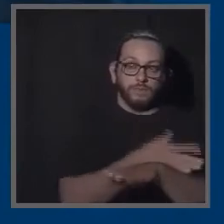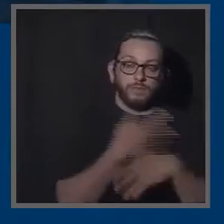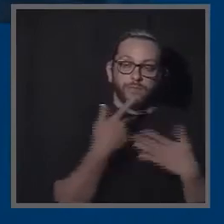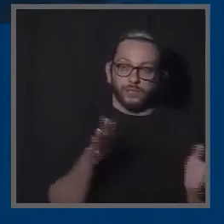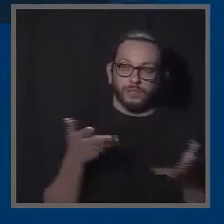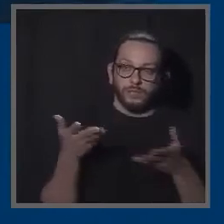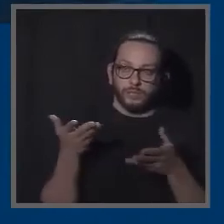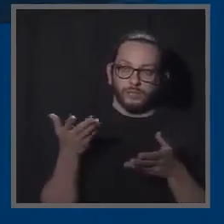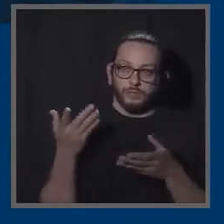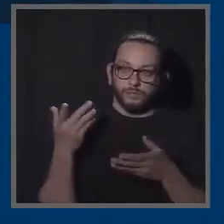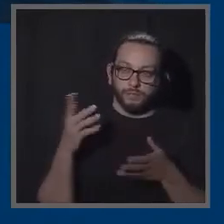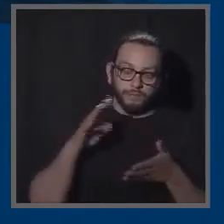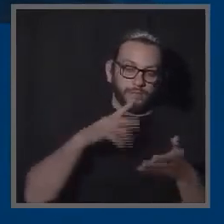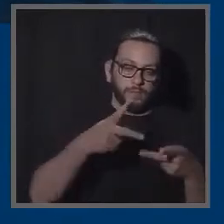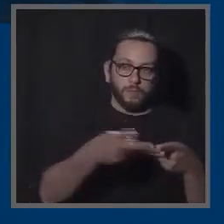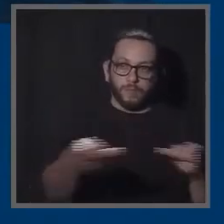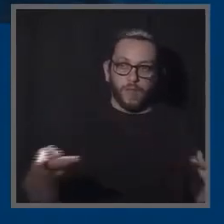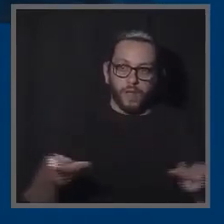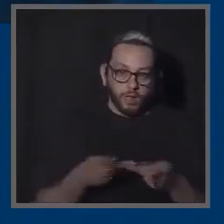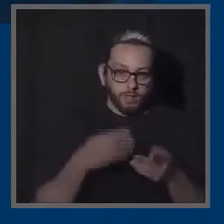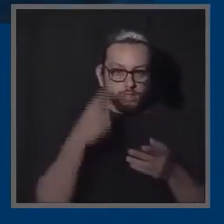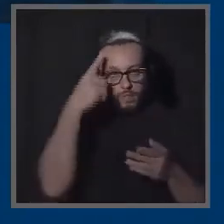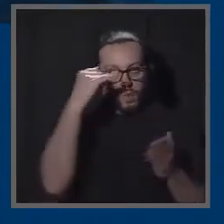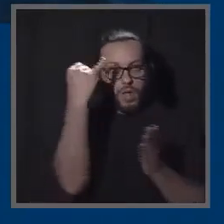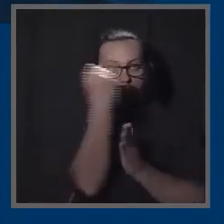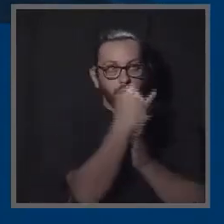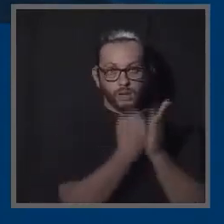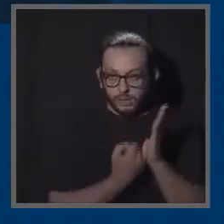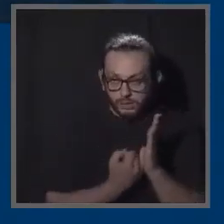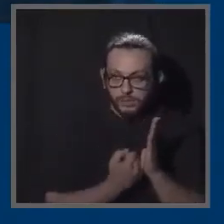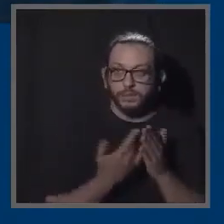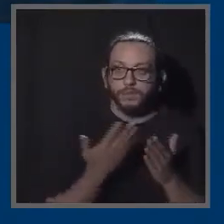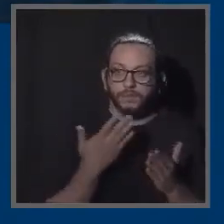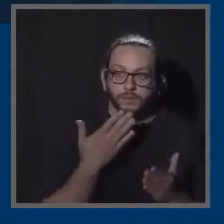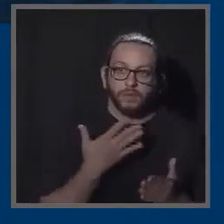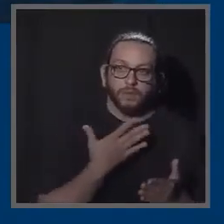Art. So yes, please. Okay, thank you.